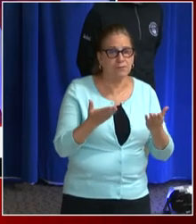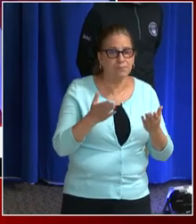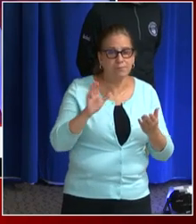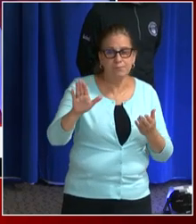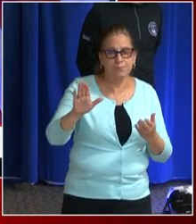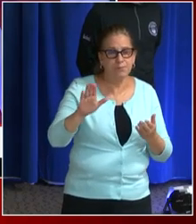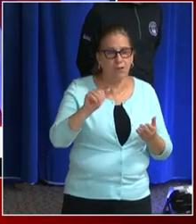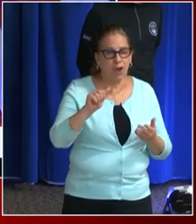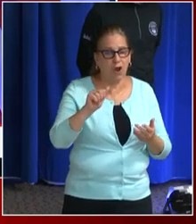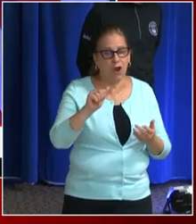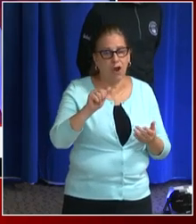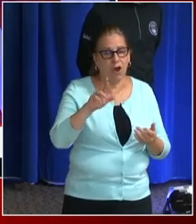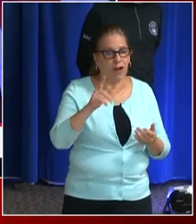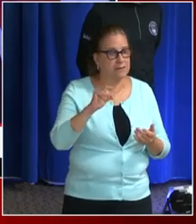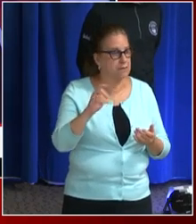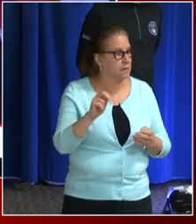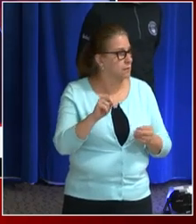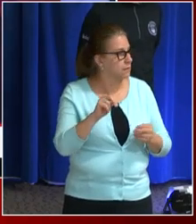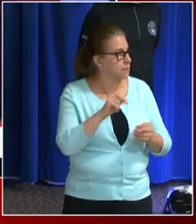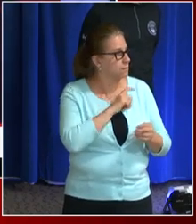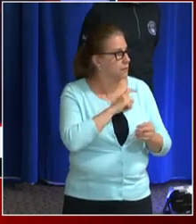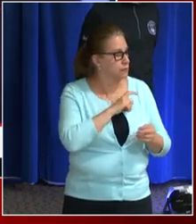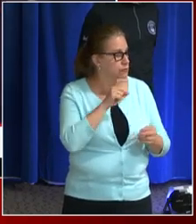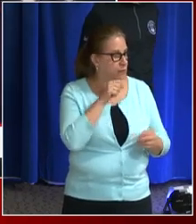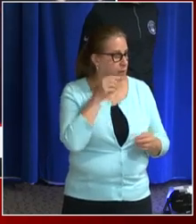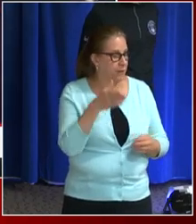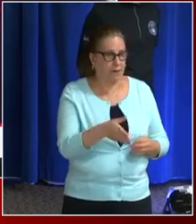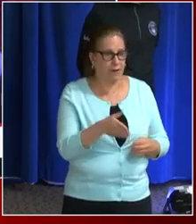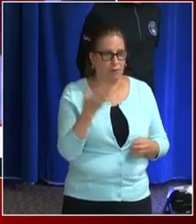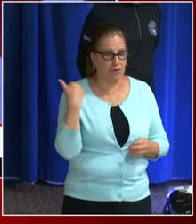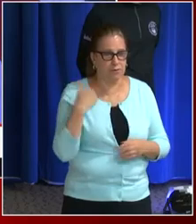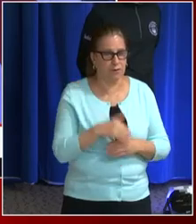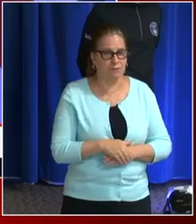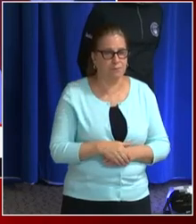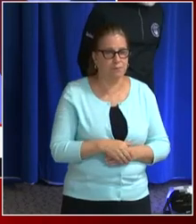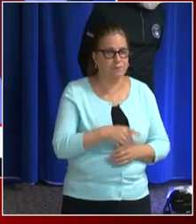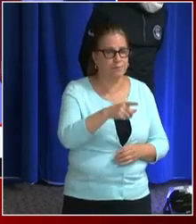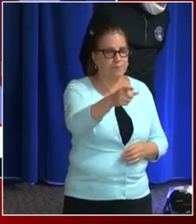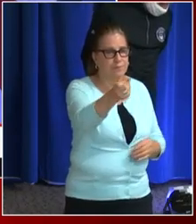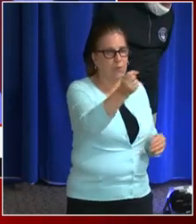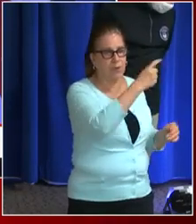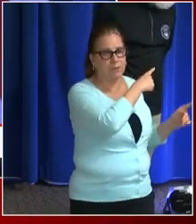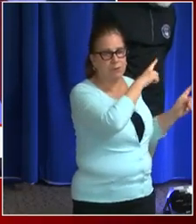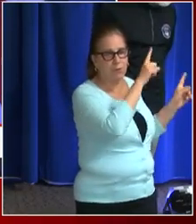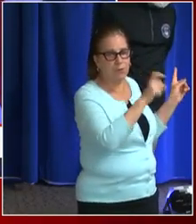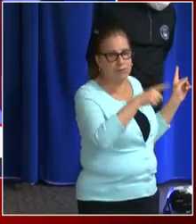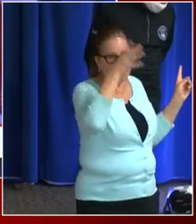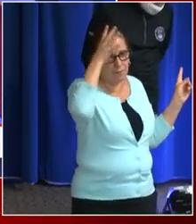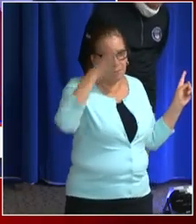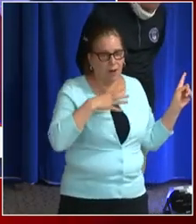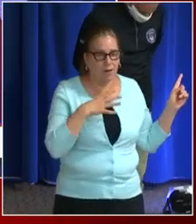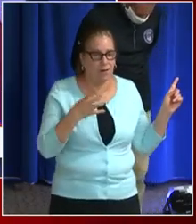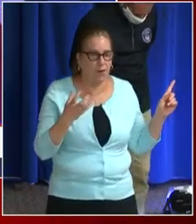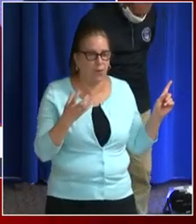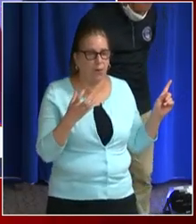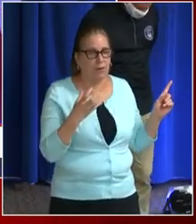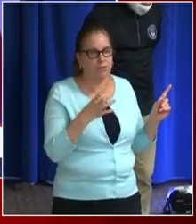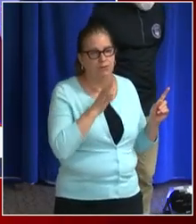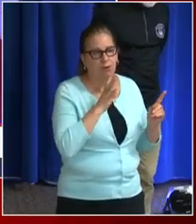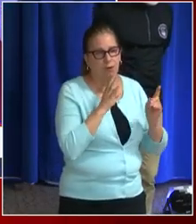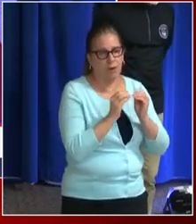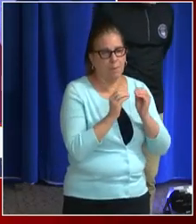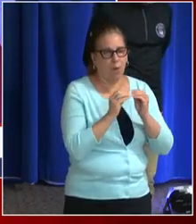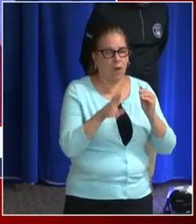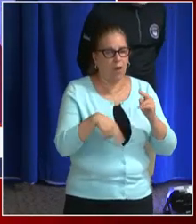could you talk about what exactly happened on Swan Street? I mean, we all saw beyond the people that got into the house, folks kind of hemmed in